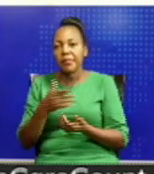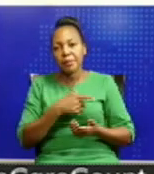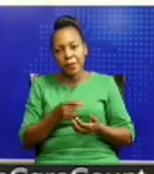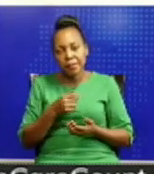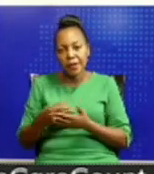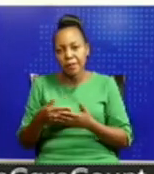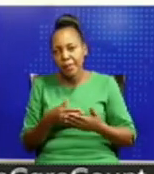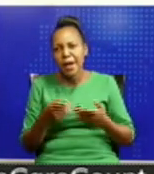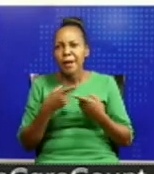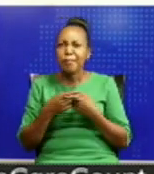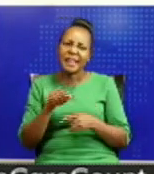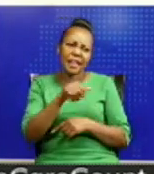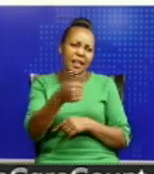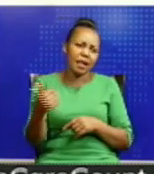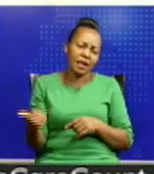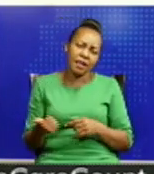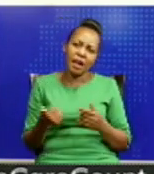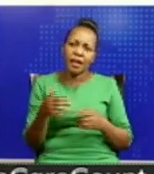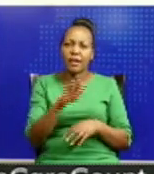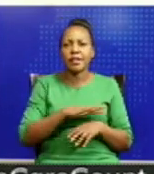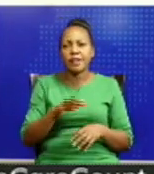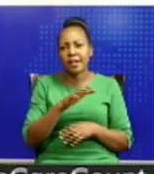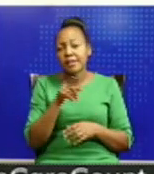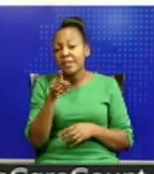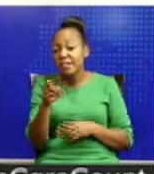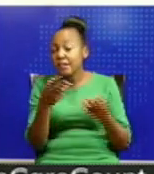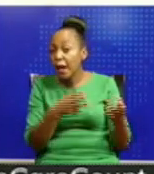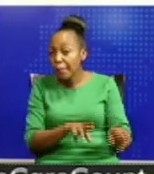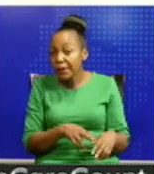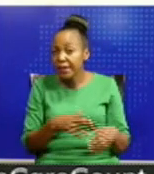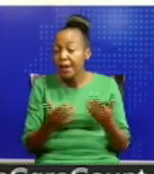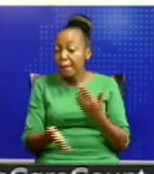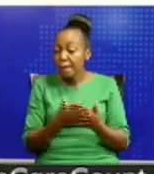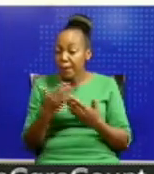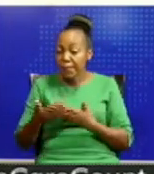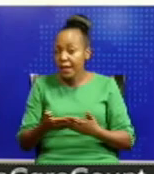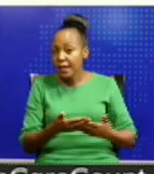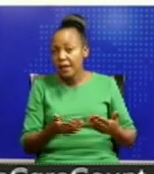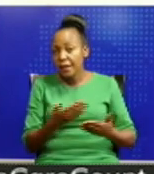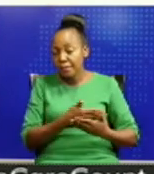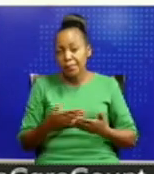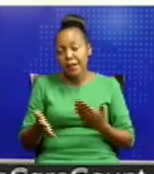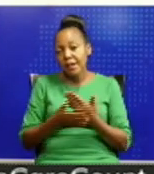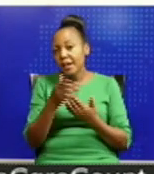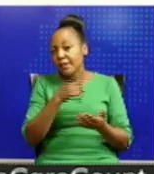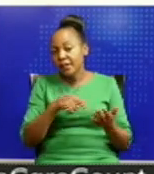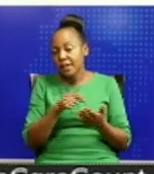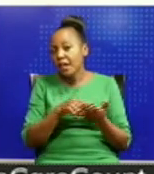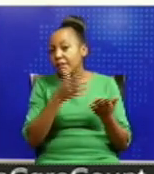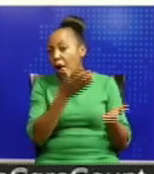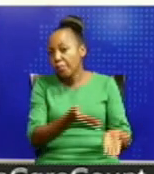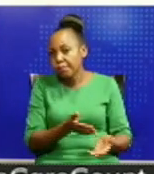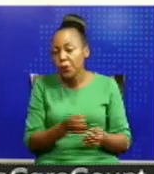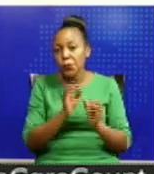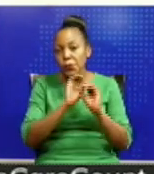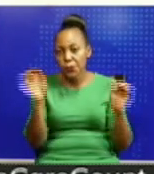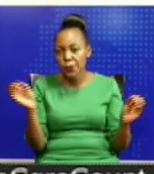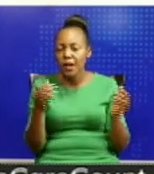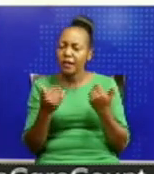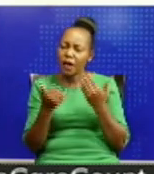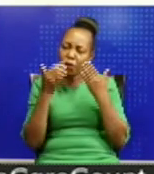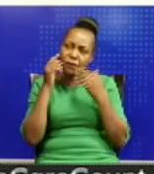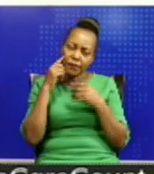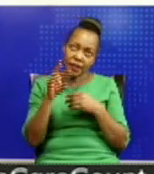look at other settings. Do we have these baby care centers? So what happens? Look at that